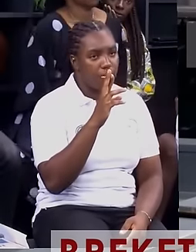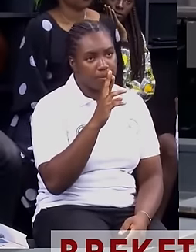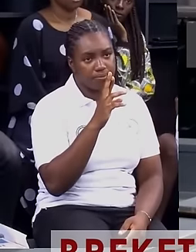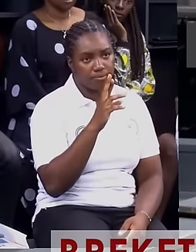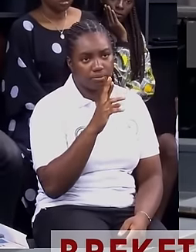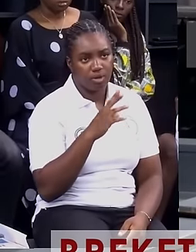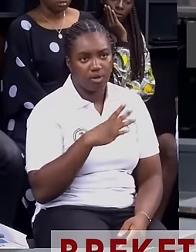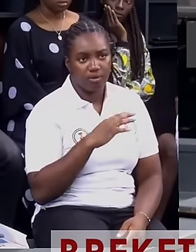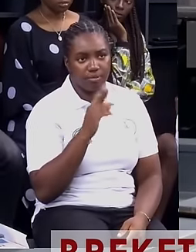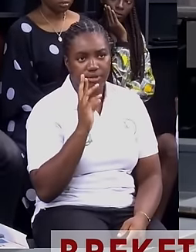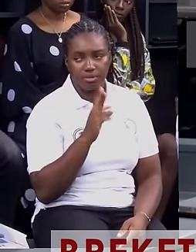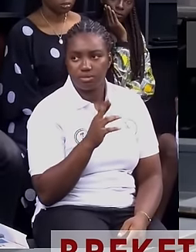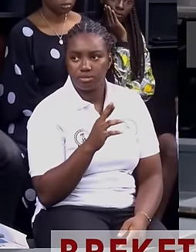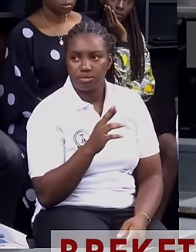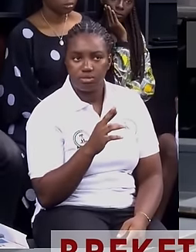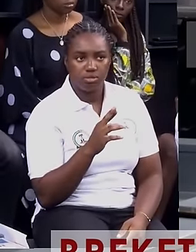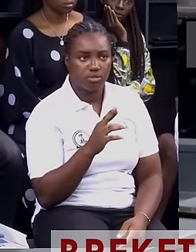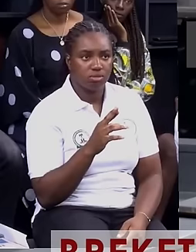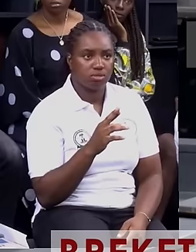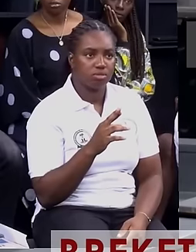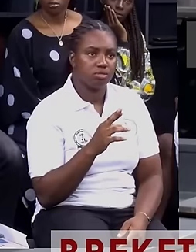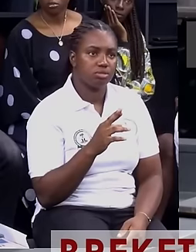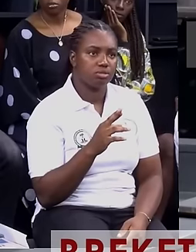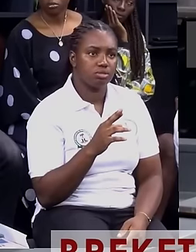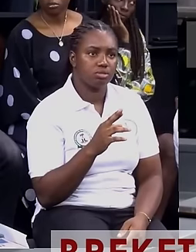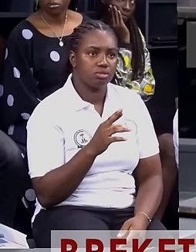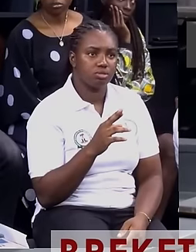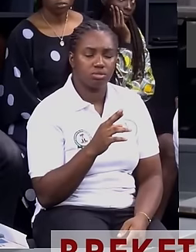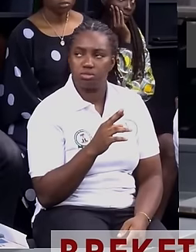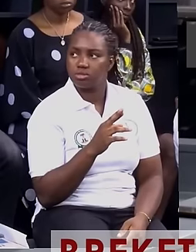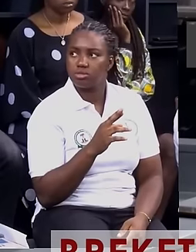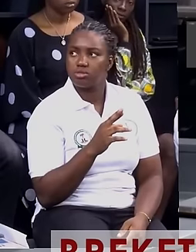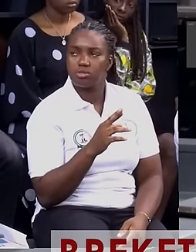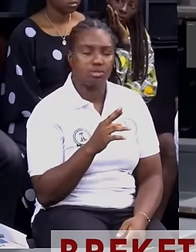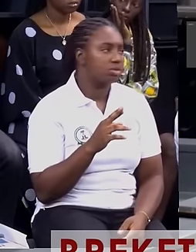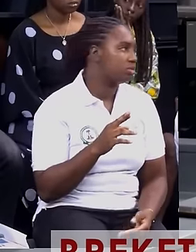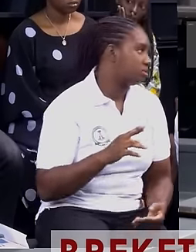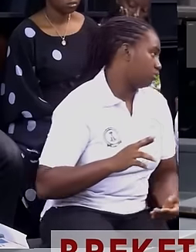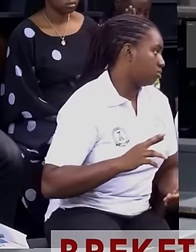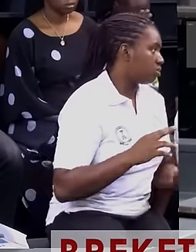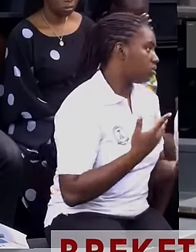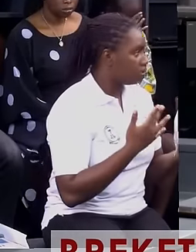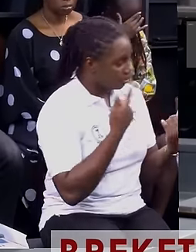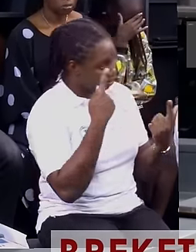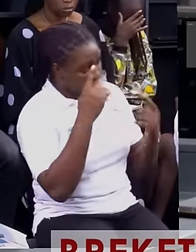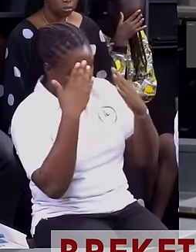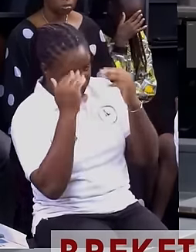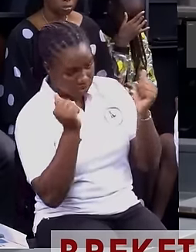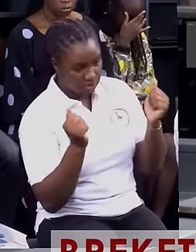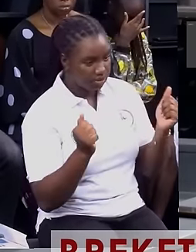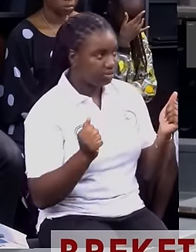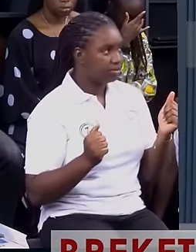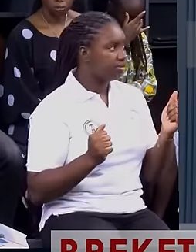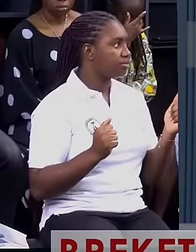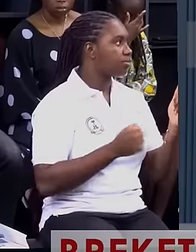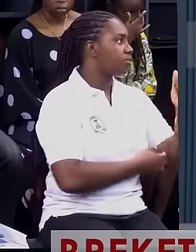I'm fine, sir. Tell us, say, with the call on live on air. Just give me you did live on air, sir. Hold on for the honorary president, sir. Okay. We need